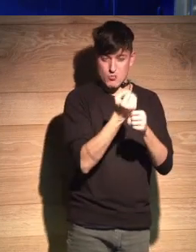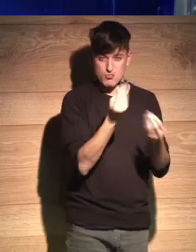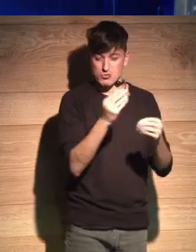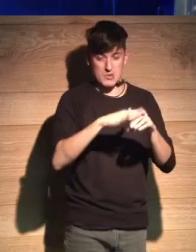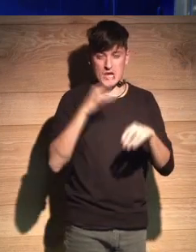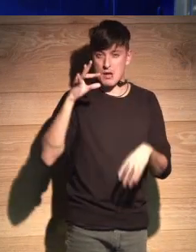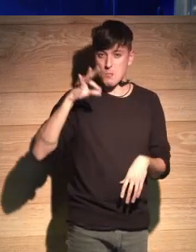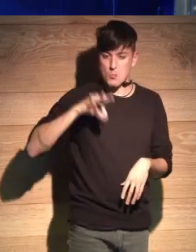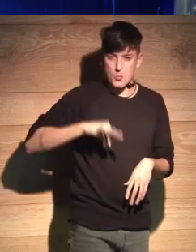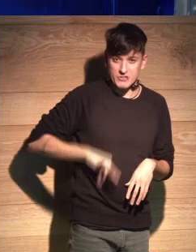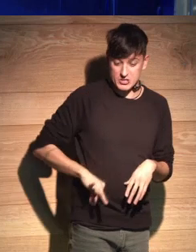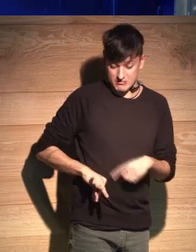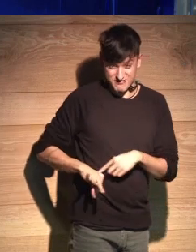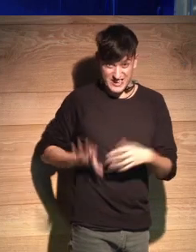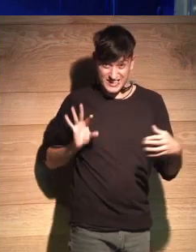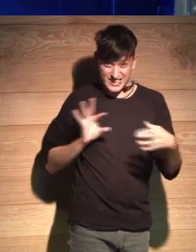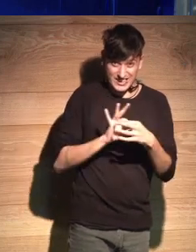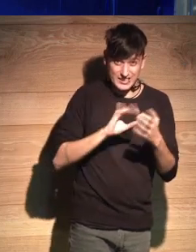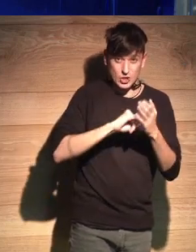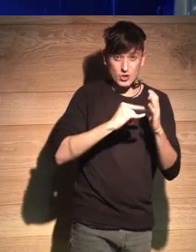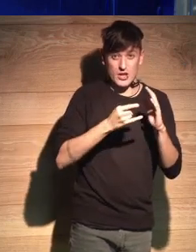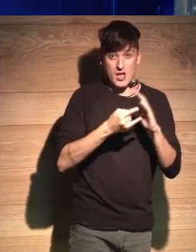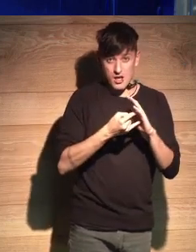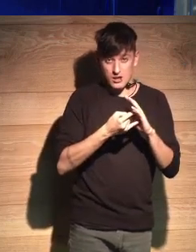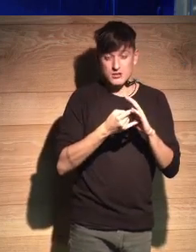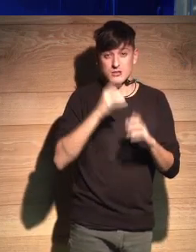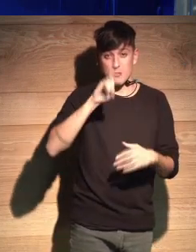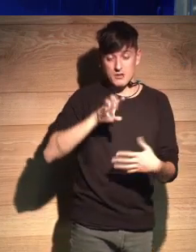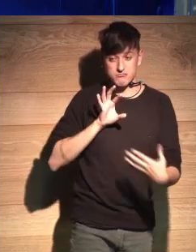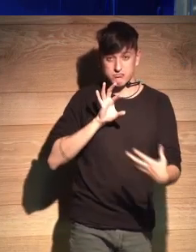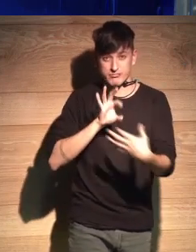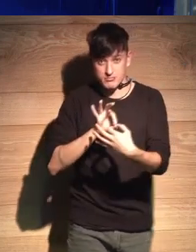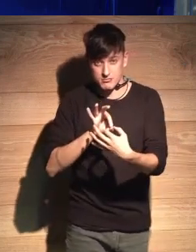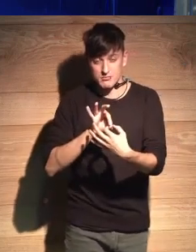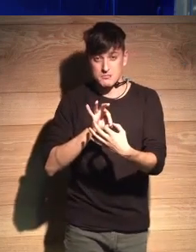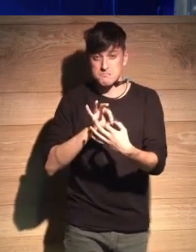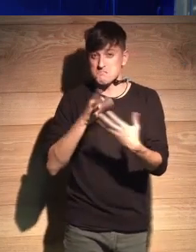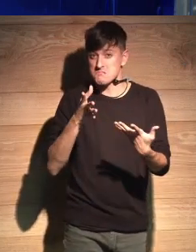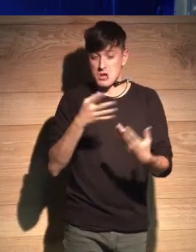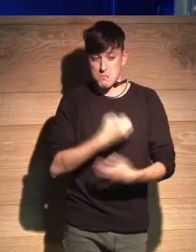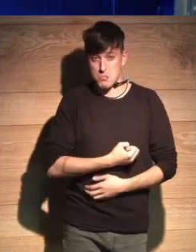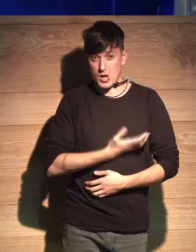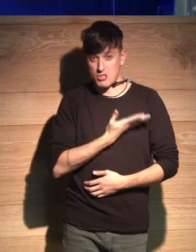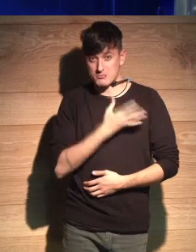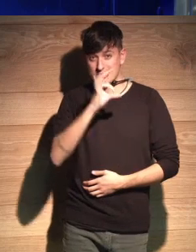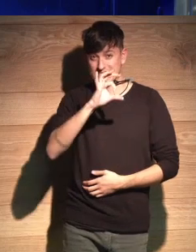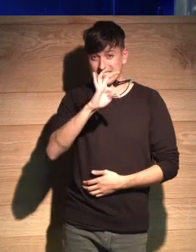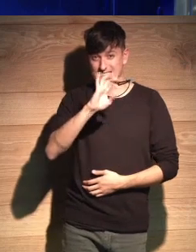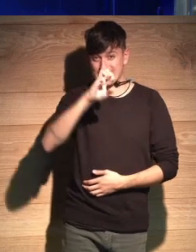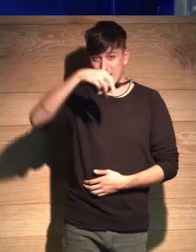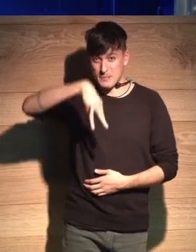of jobs for professions related to technology and